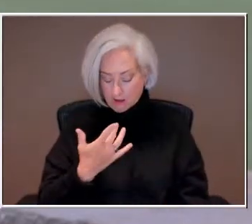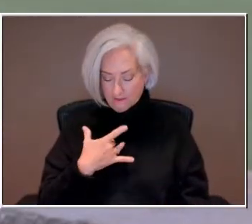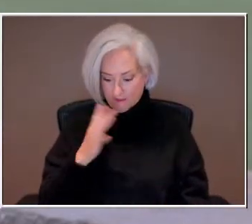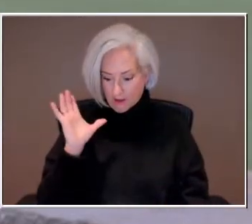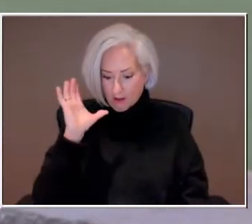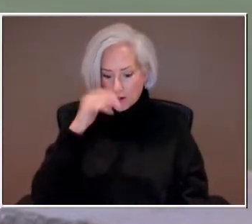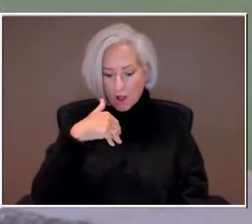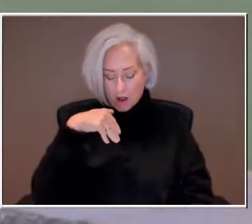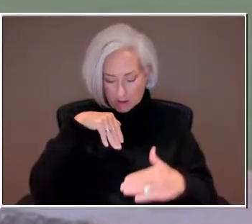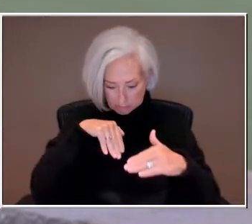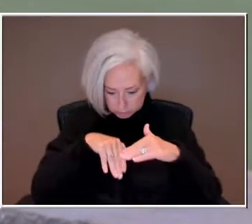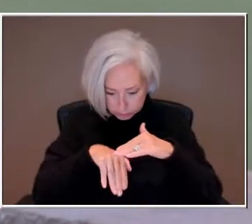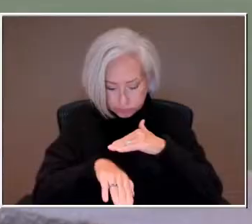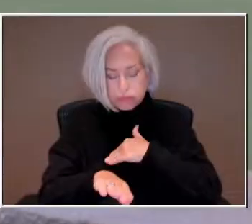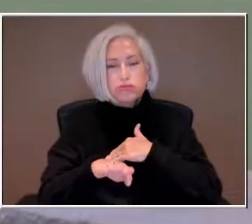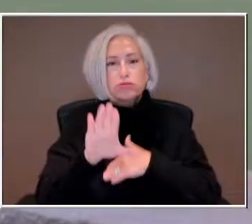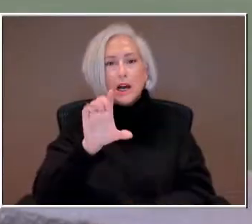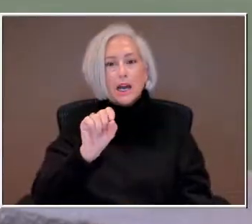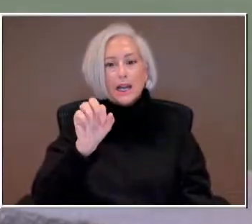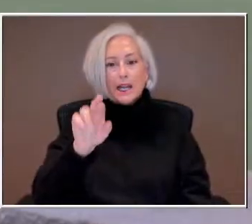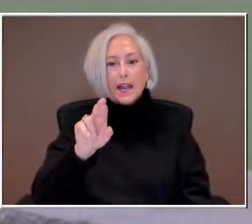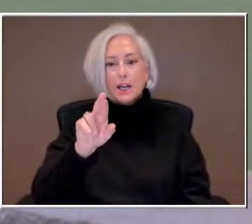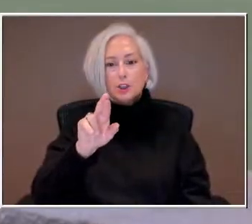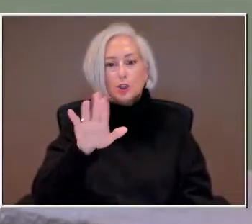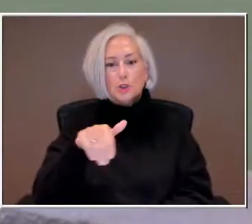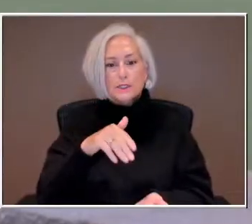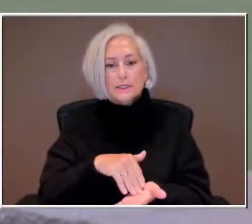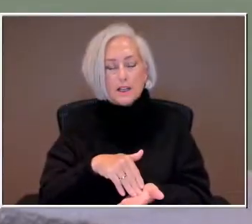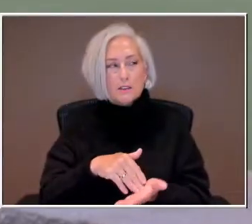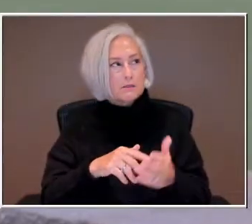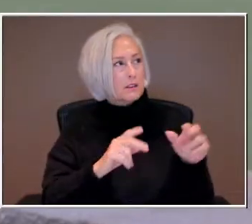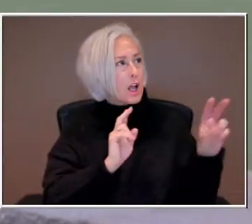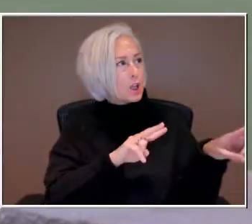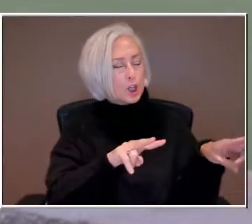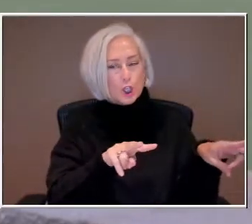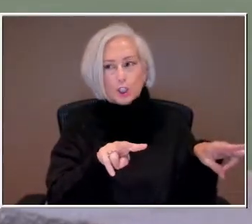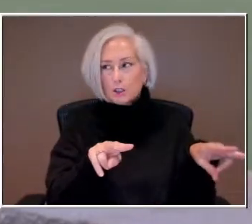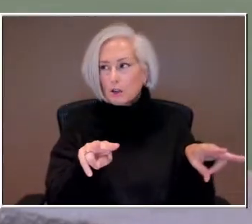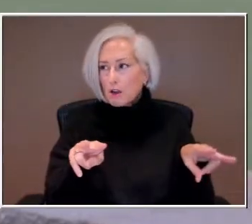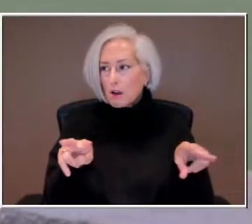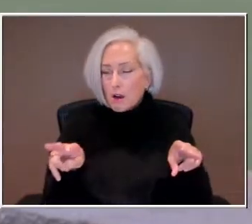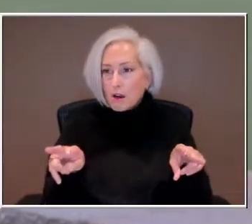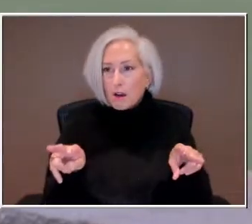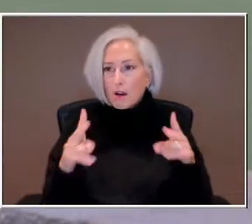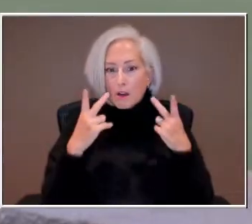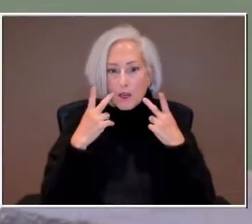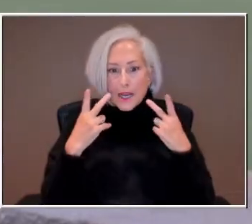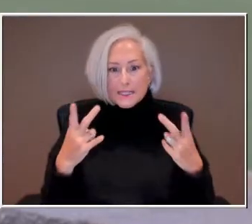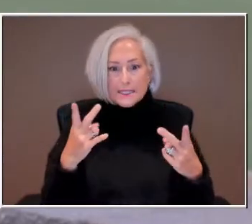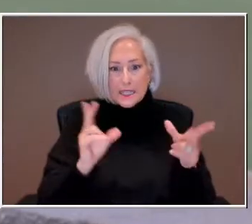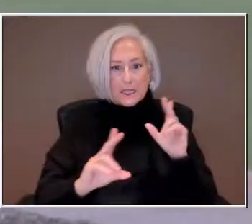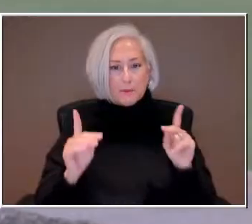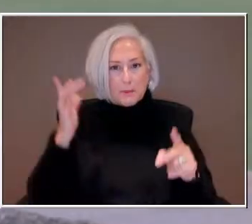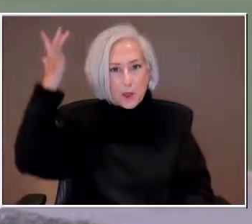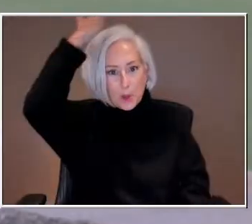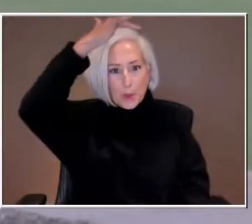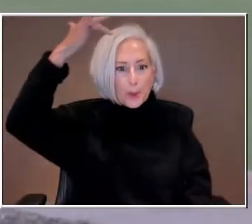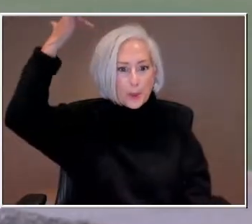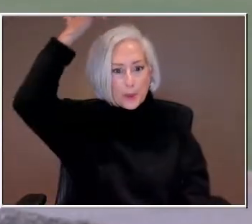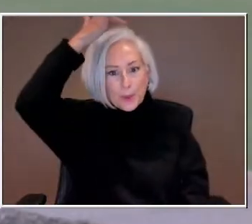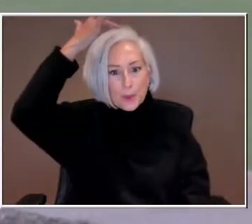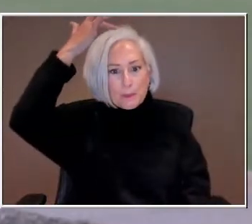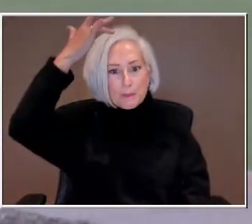center, and I'd look around, and there were people with no hair and pale